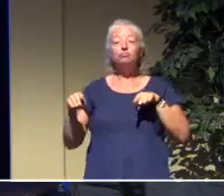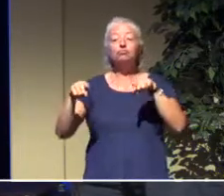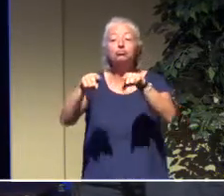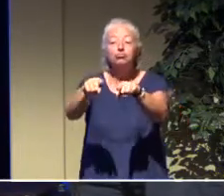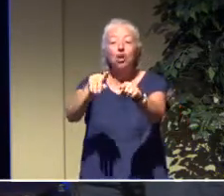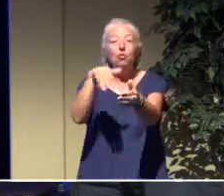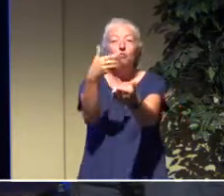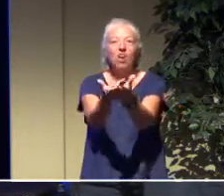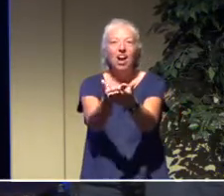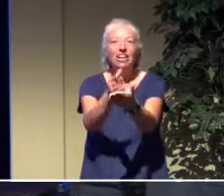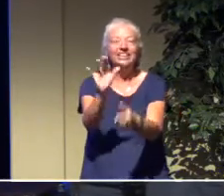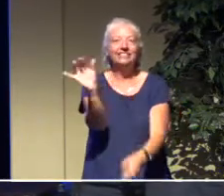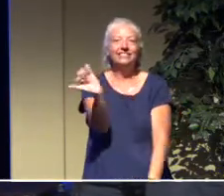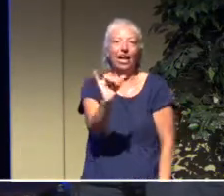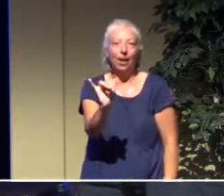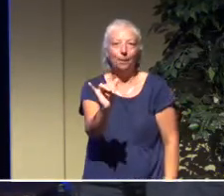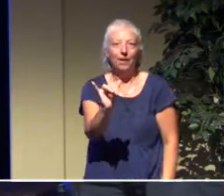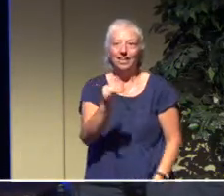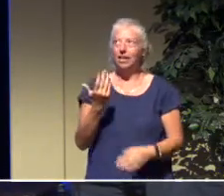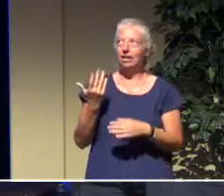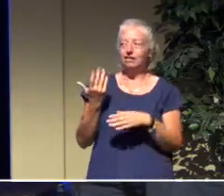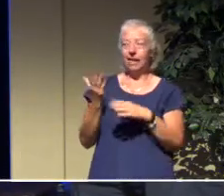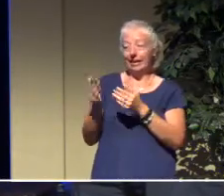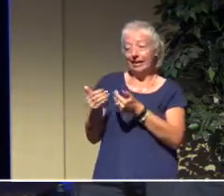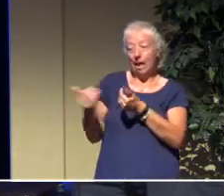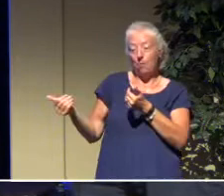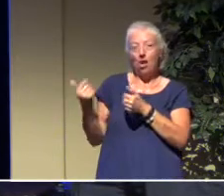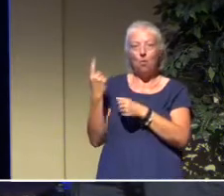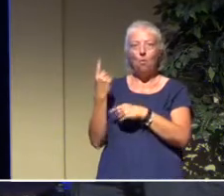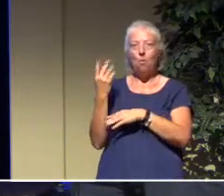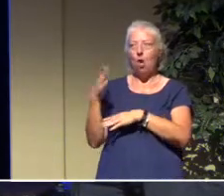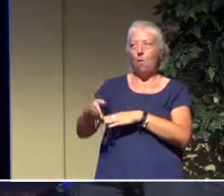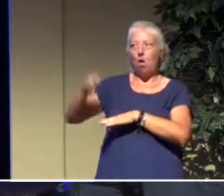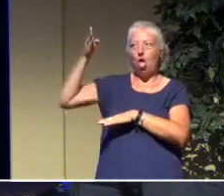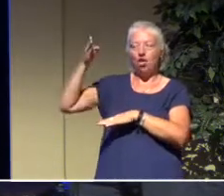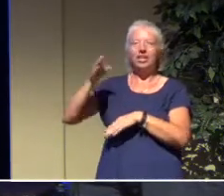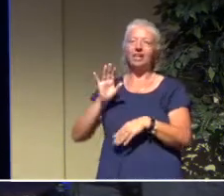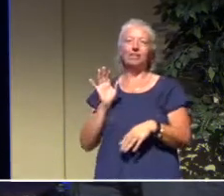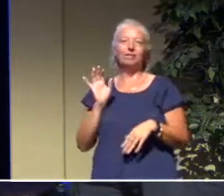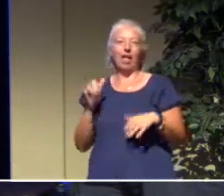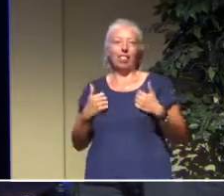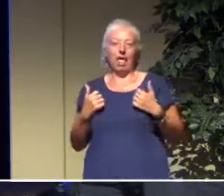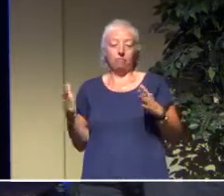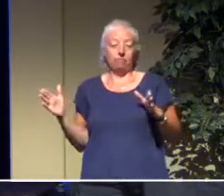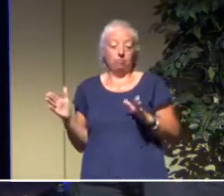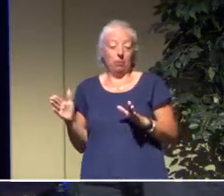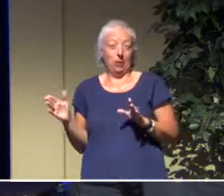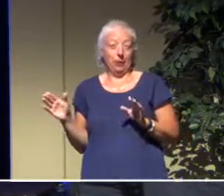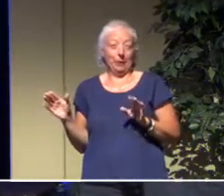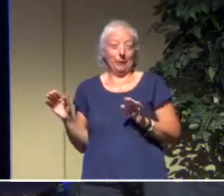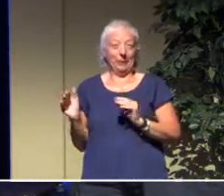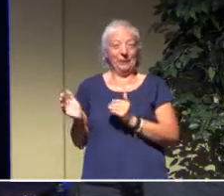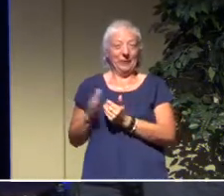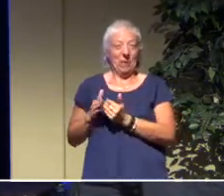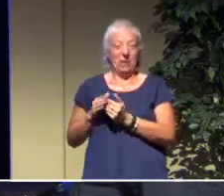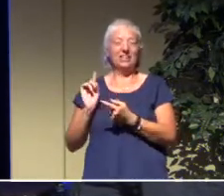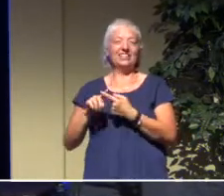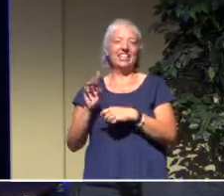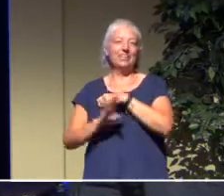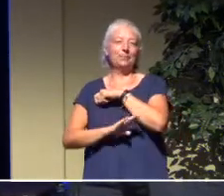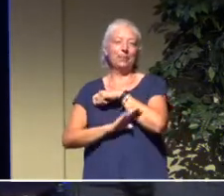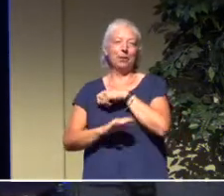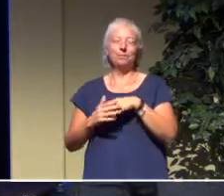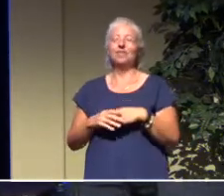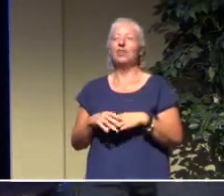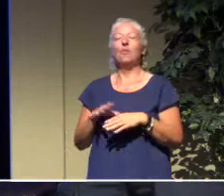end up, you know, with only a wall separating us. So this is Mike's life and mine. But anyway, you've